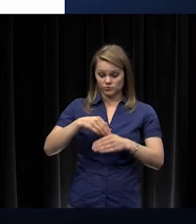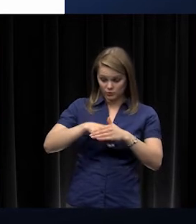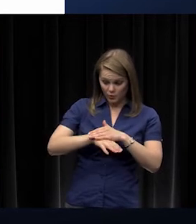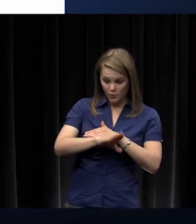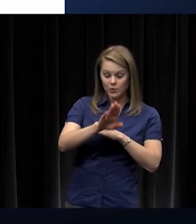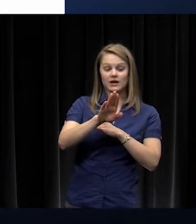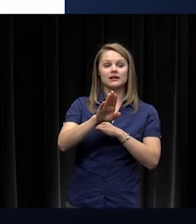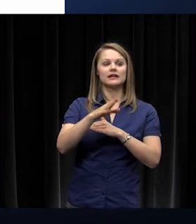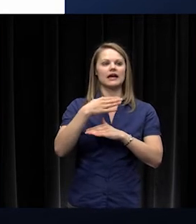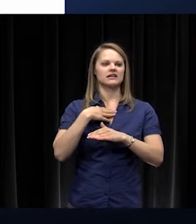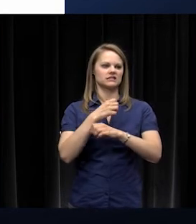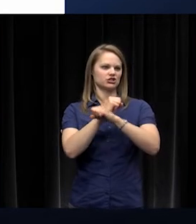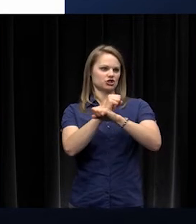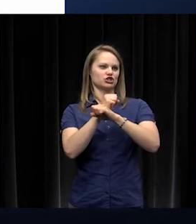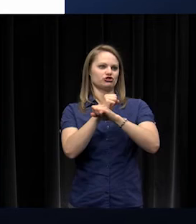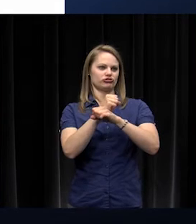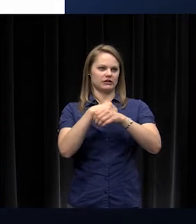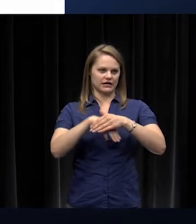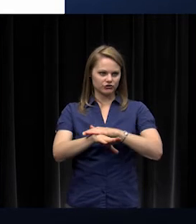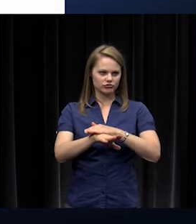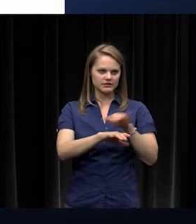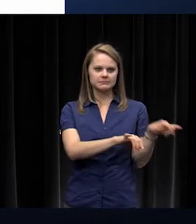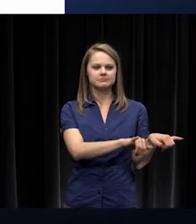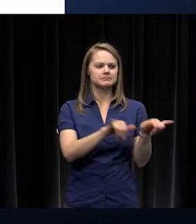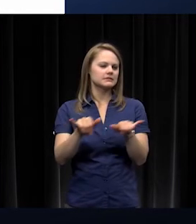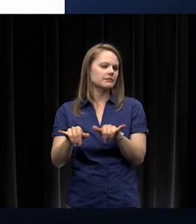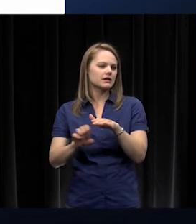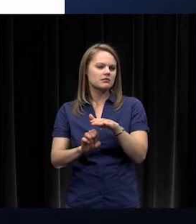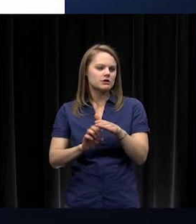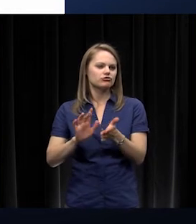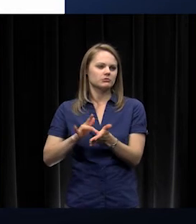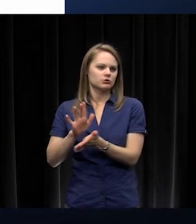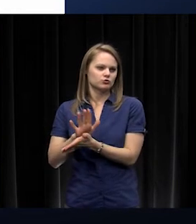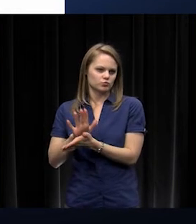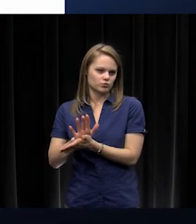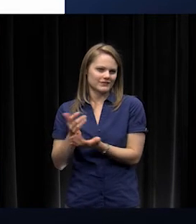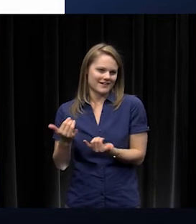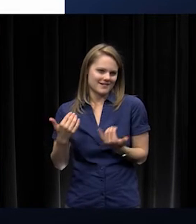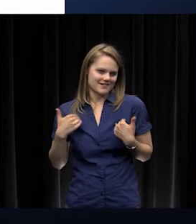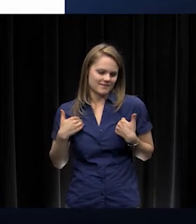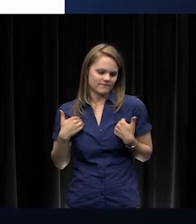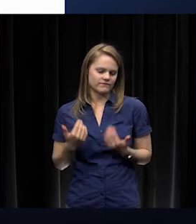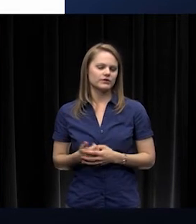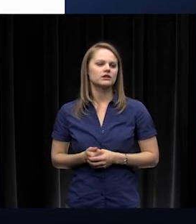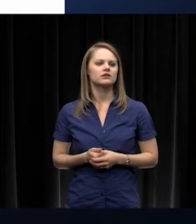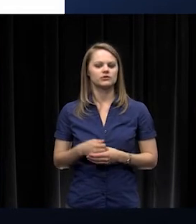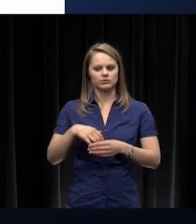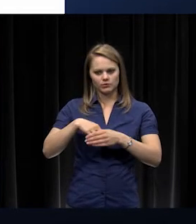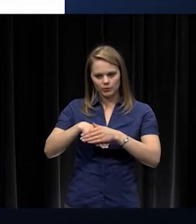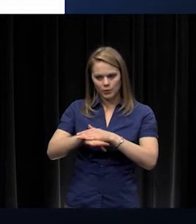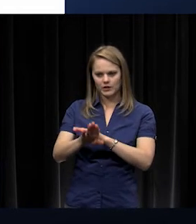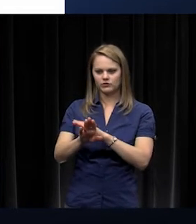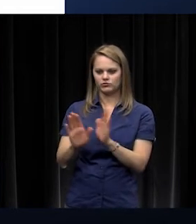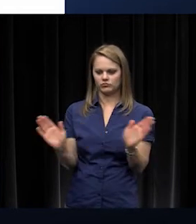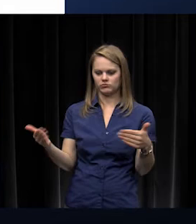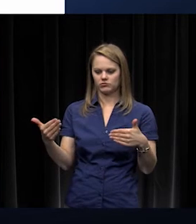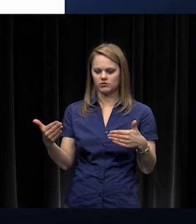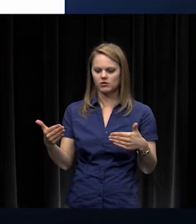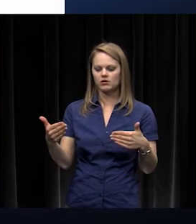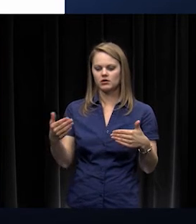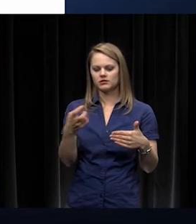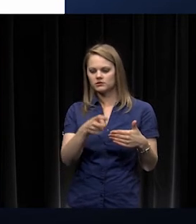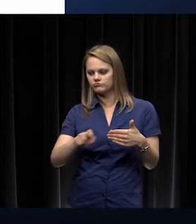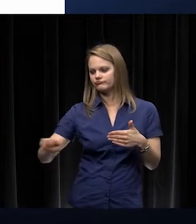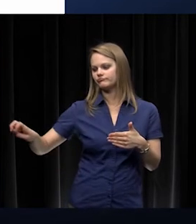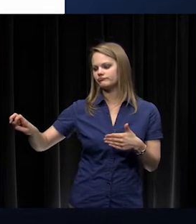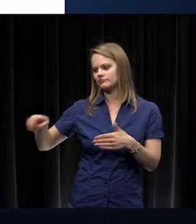secure entry similar to our elementaries and middle schools that we currently have now, where you get into the vestibule and then transitioned over into the